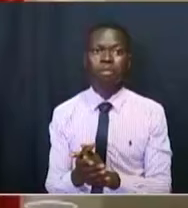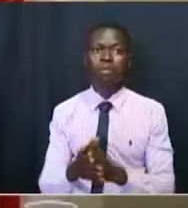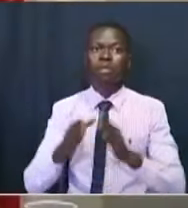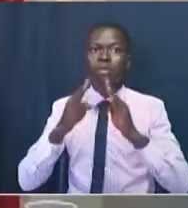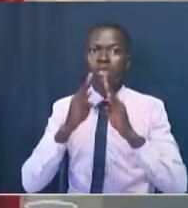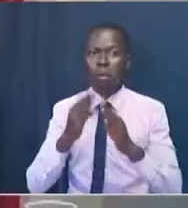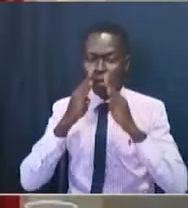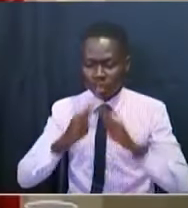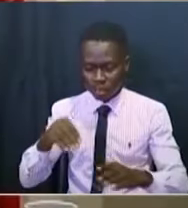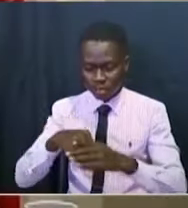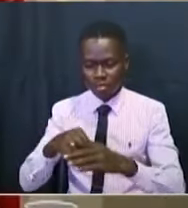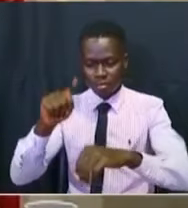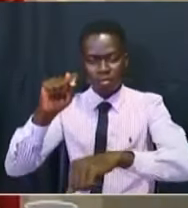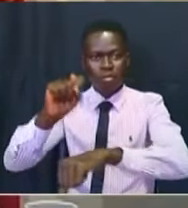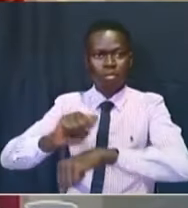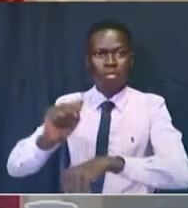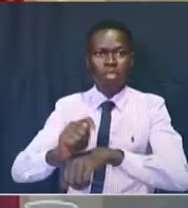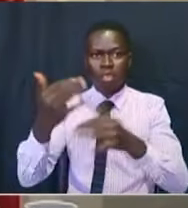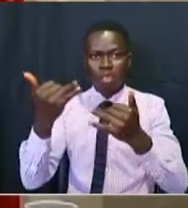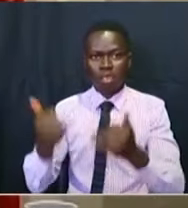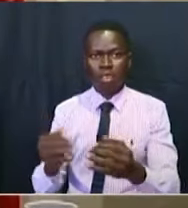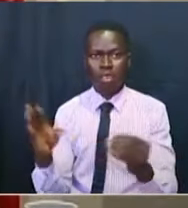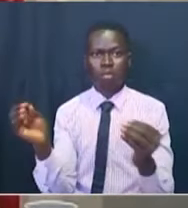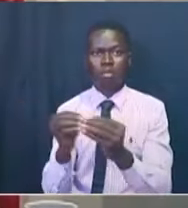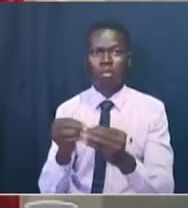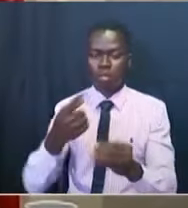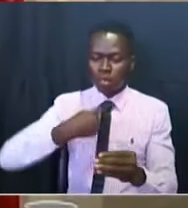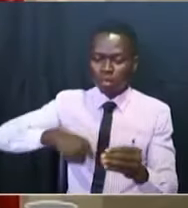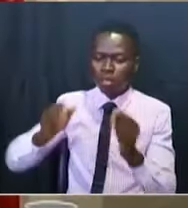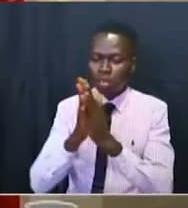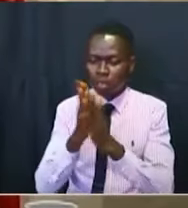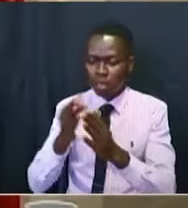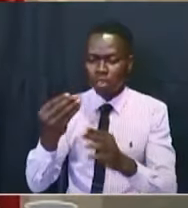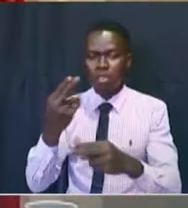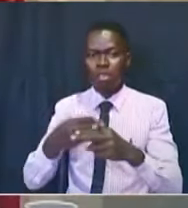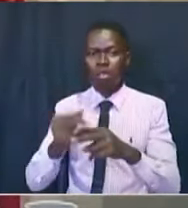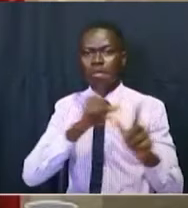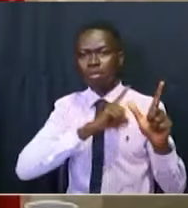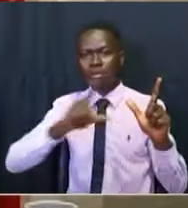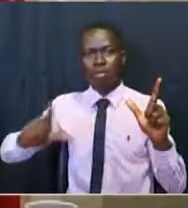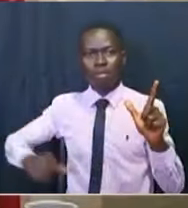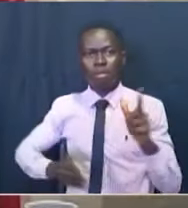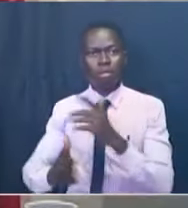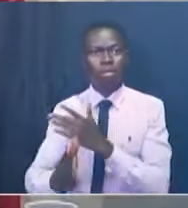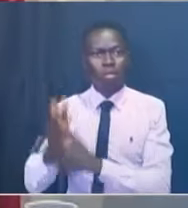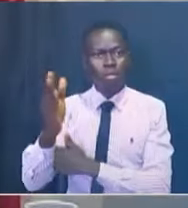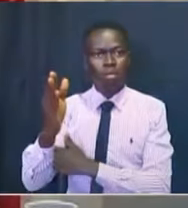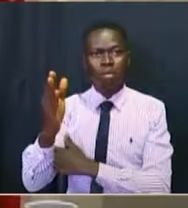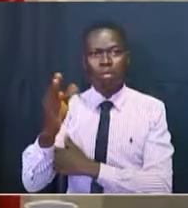Peace even in this chamber, now and evermore. We ask it in the name of the monotheistic God,